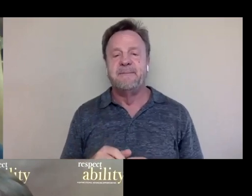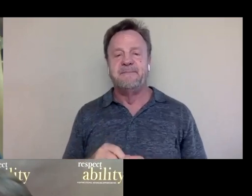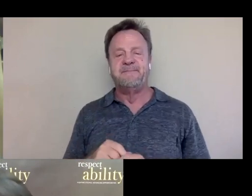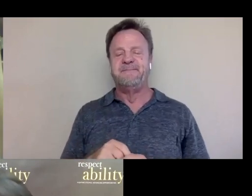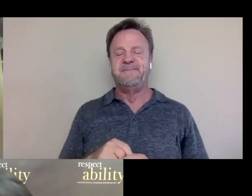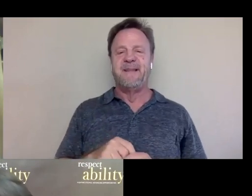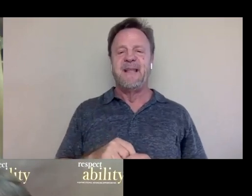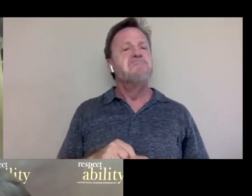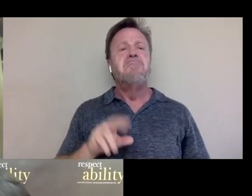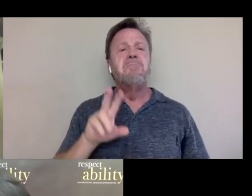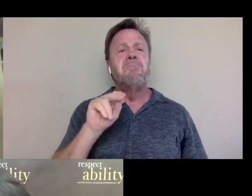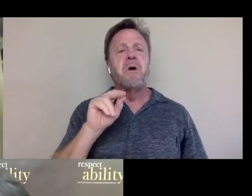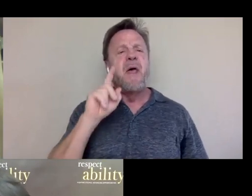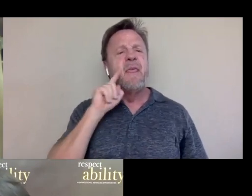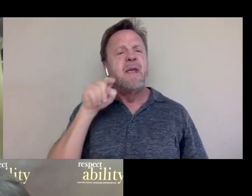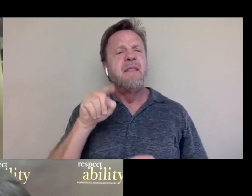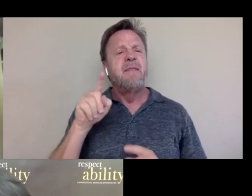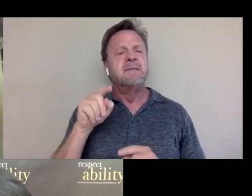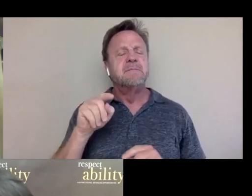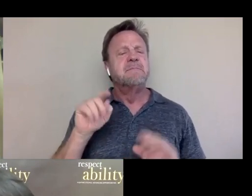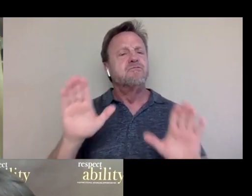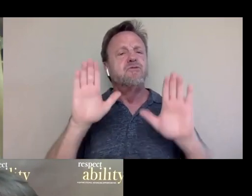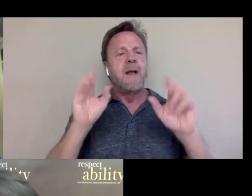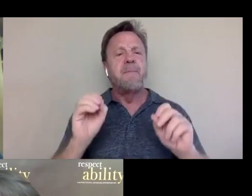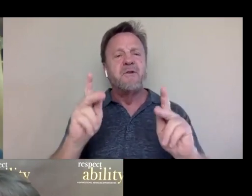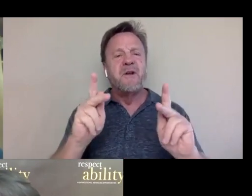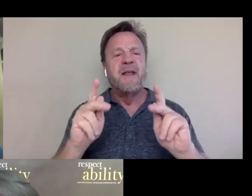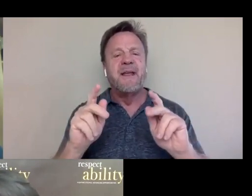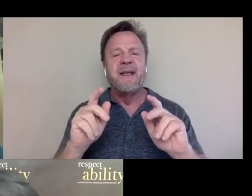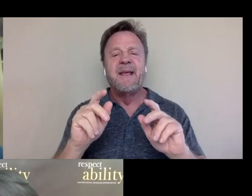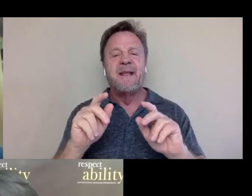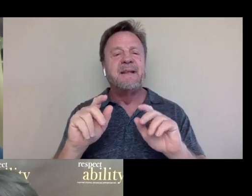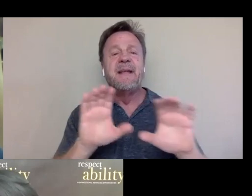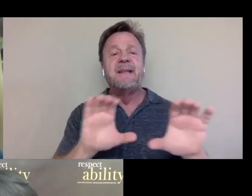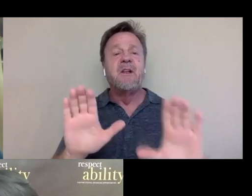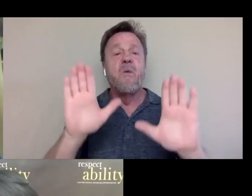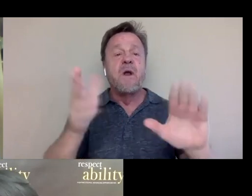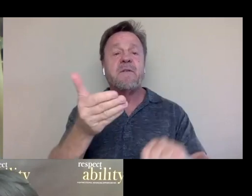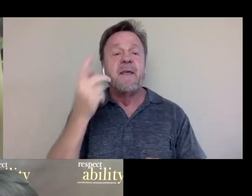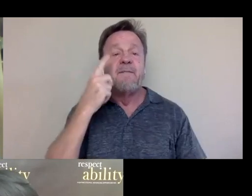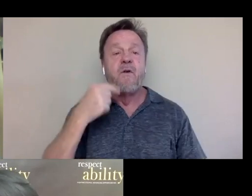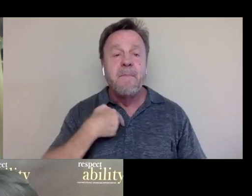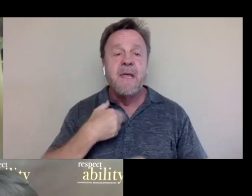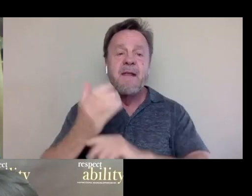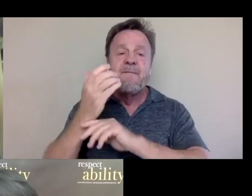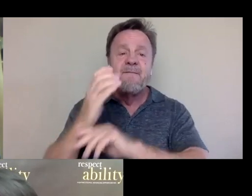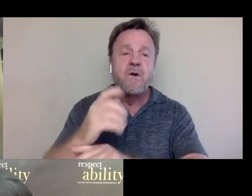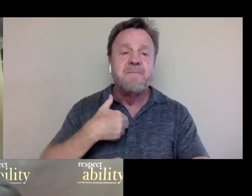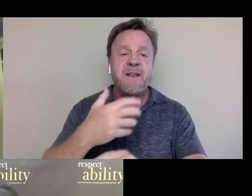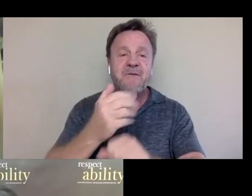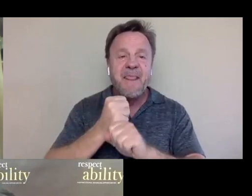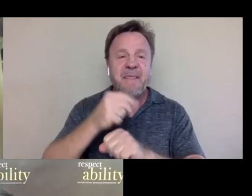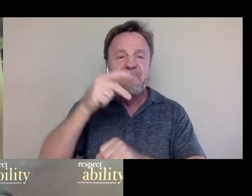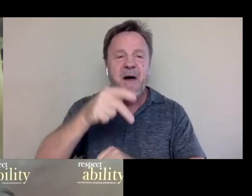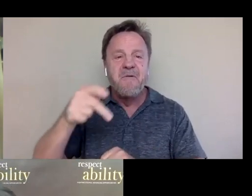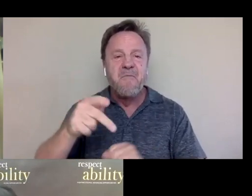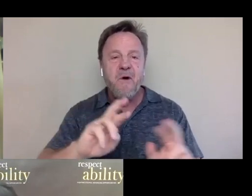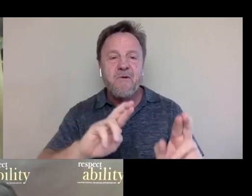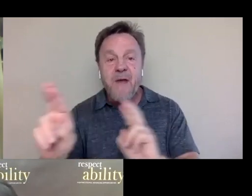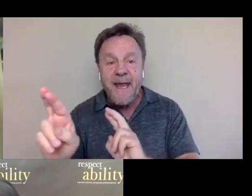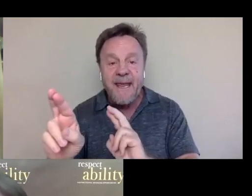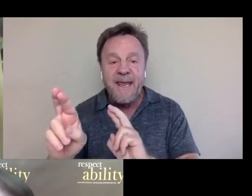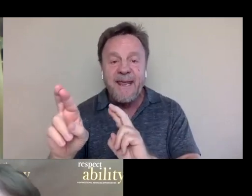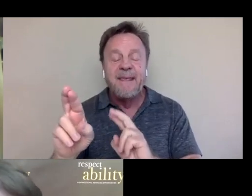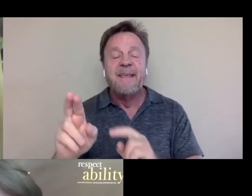a great opportunity. It did a wonderful thing for me. It forced me to get this PowerPoint ready, which I